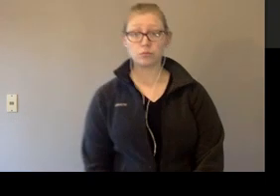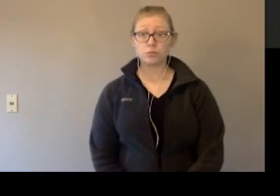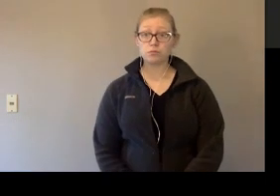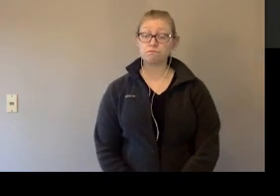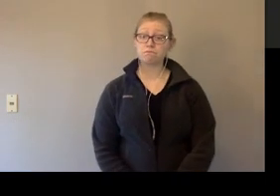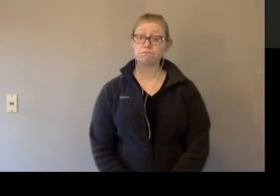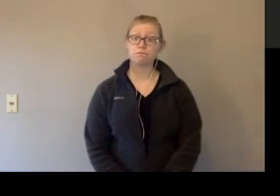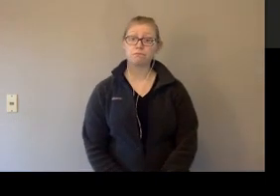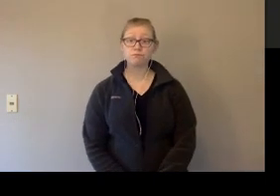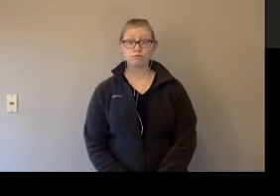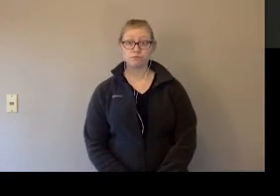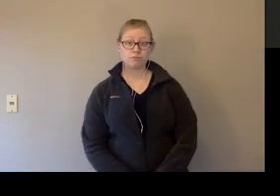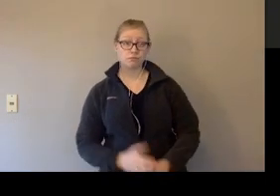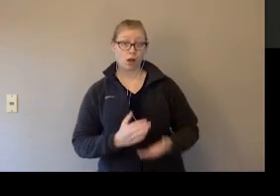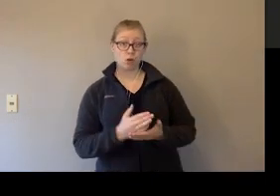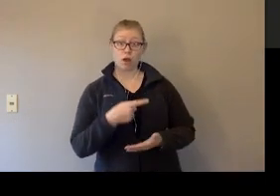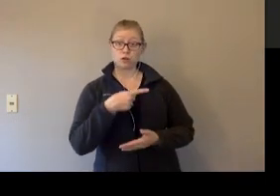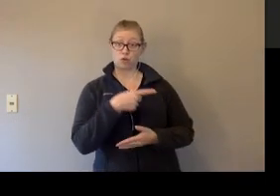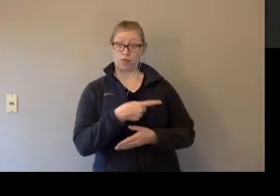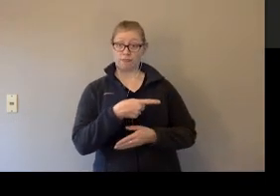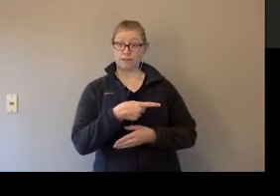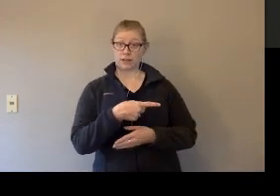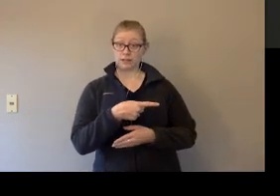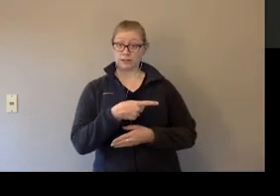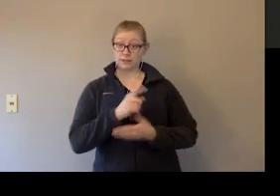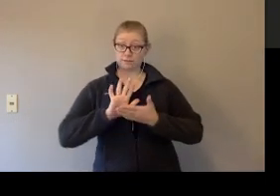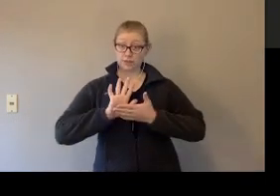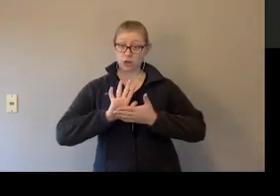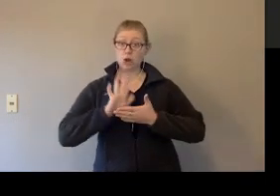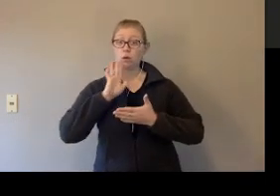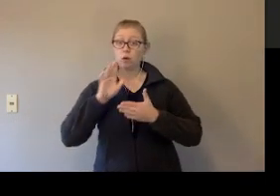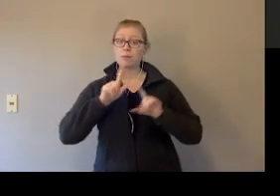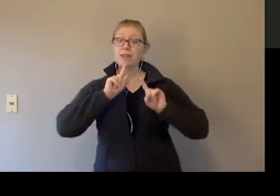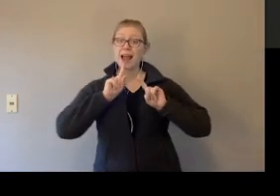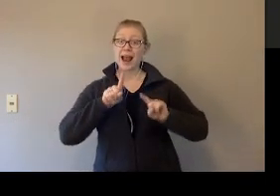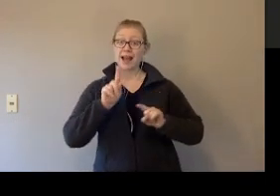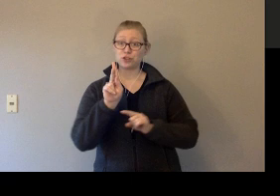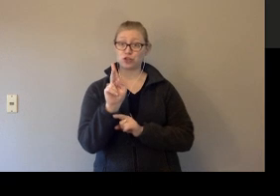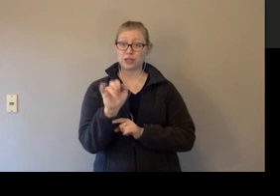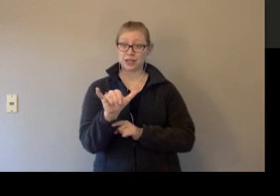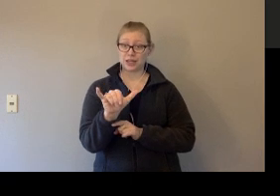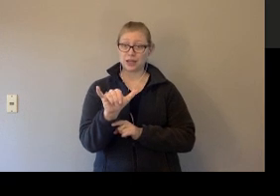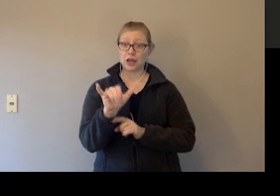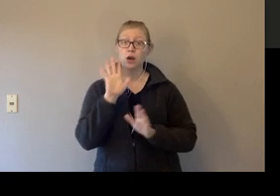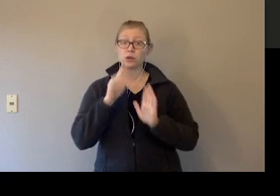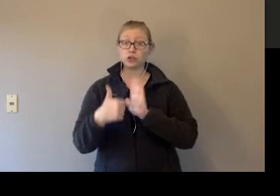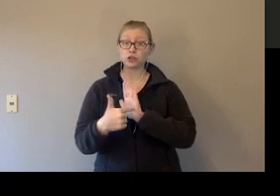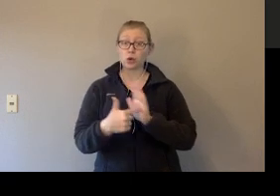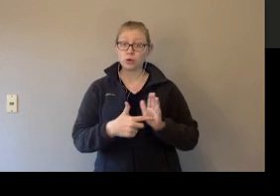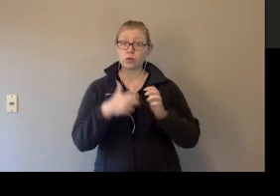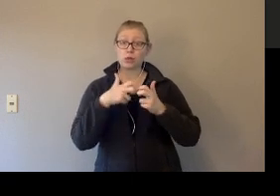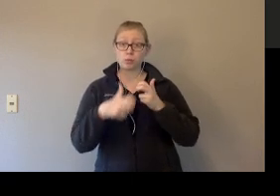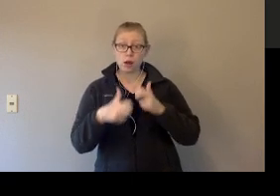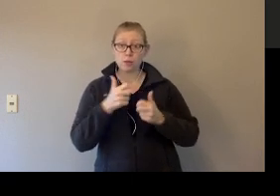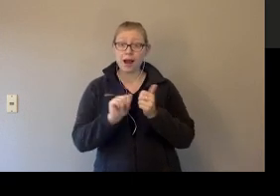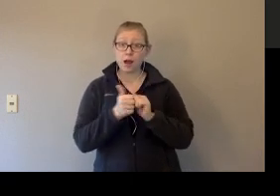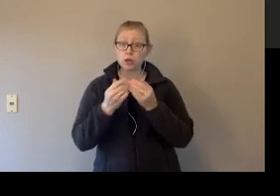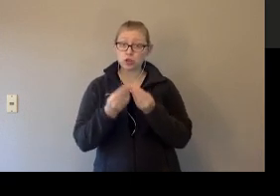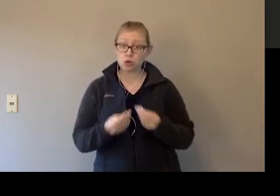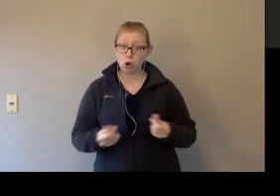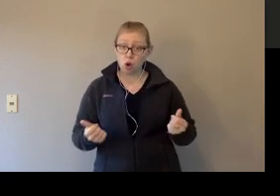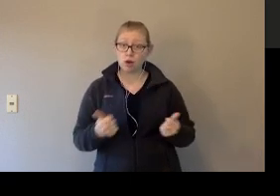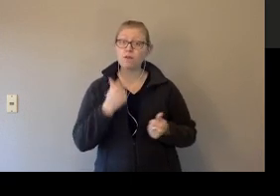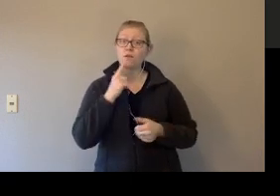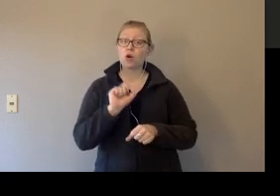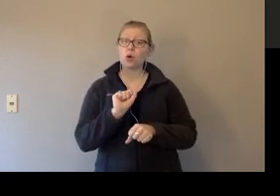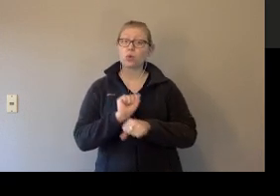So this is the answer key with the problems worked out for worksheet 7 for properties of similar triangles.